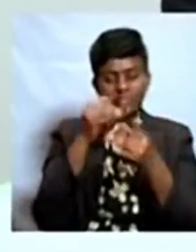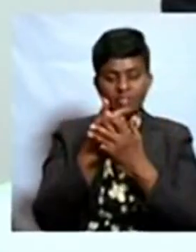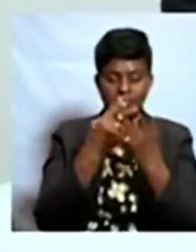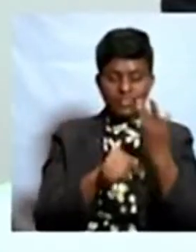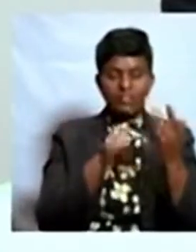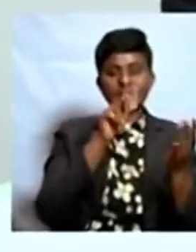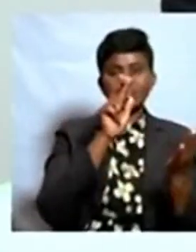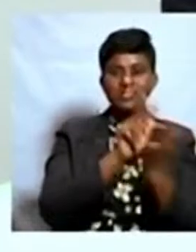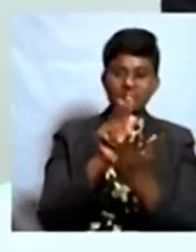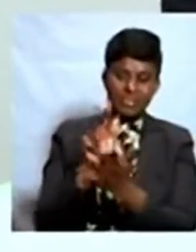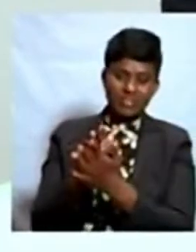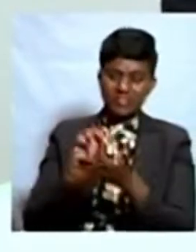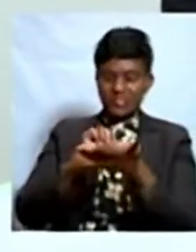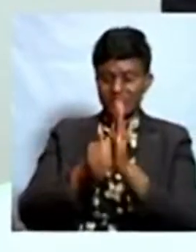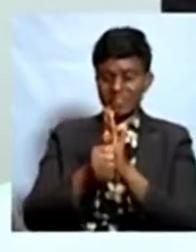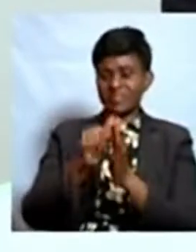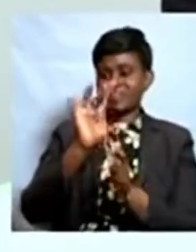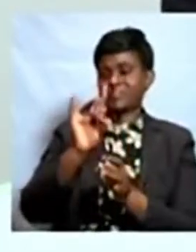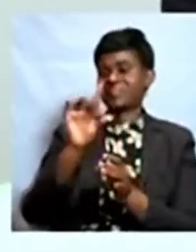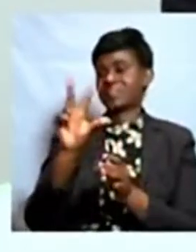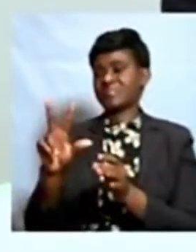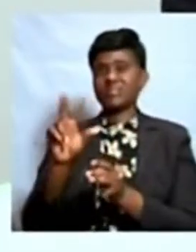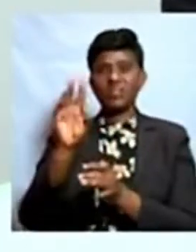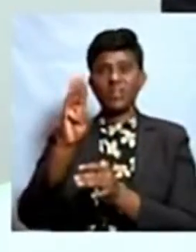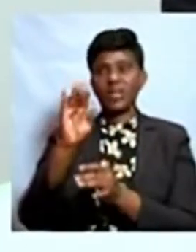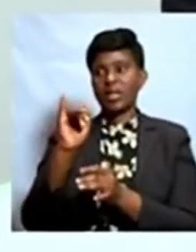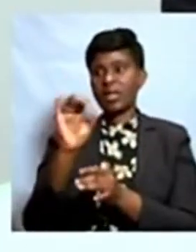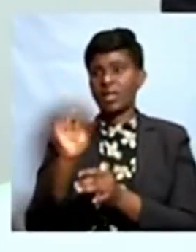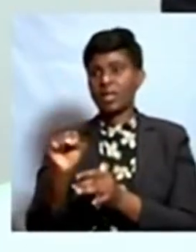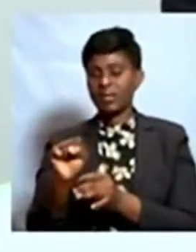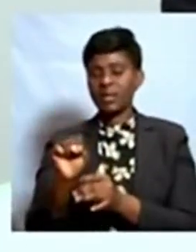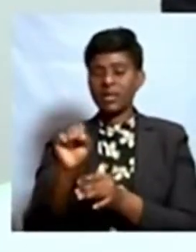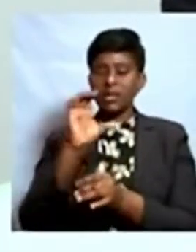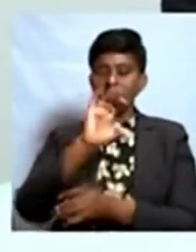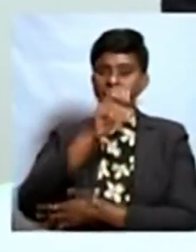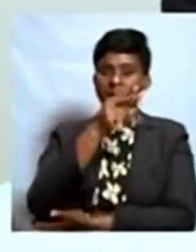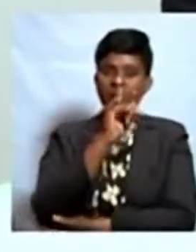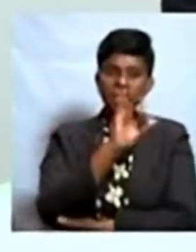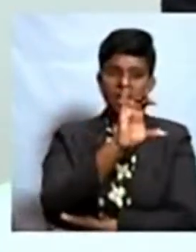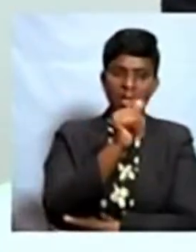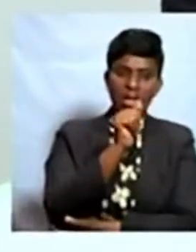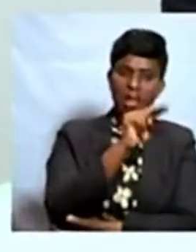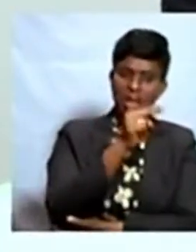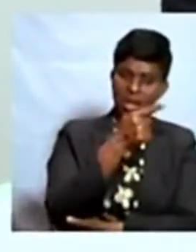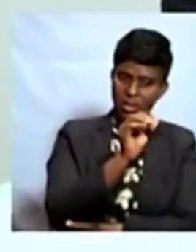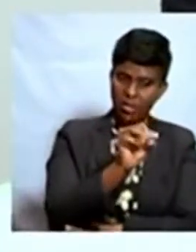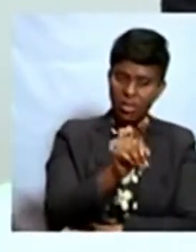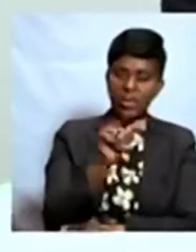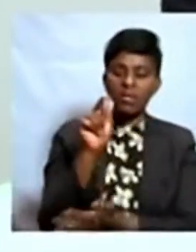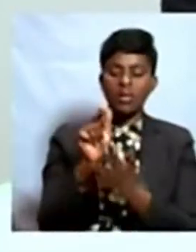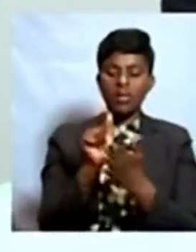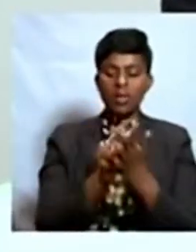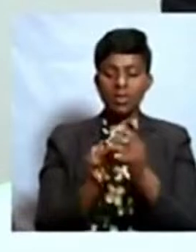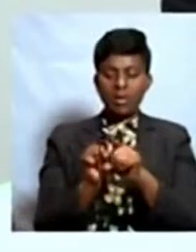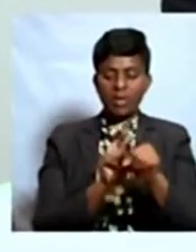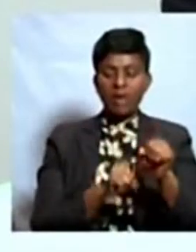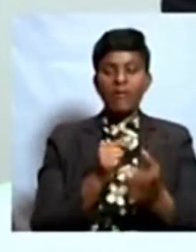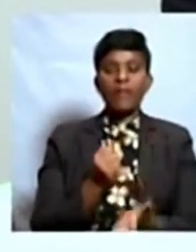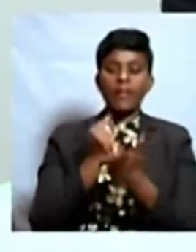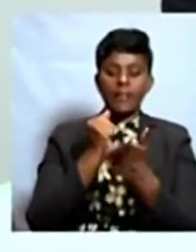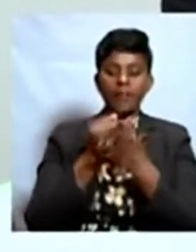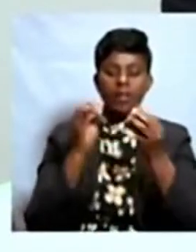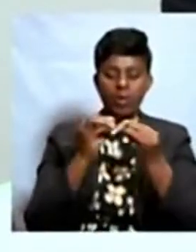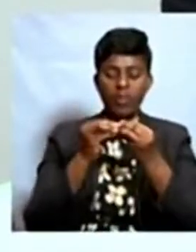domestication of Article 83 BIS of the Chicago Convention. The article assists with